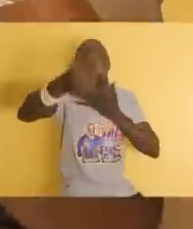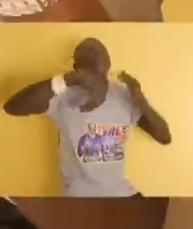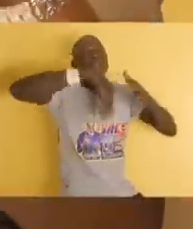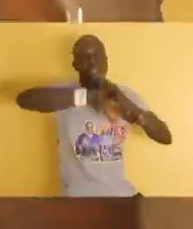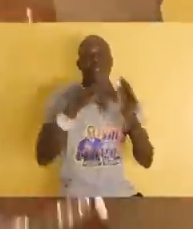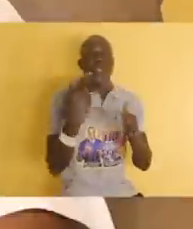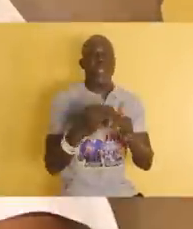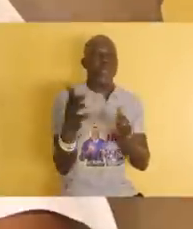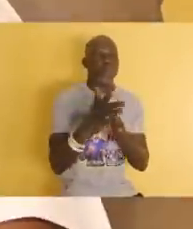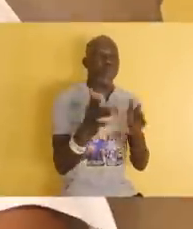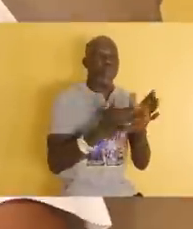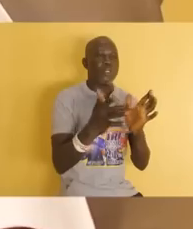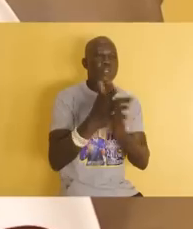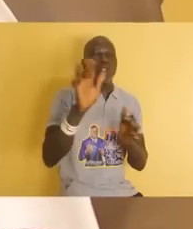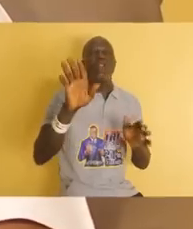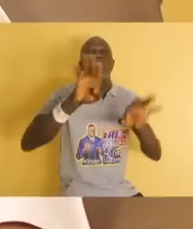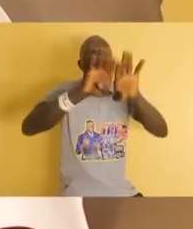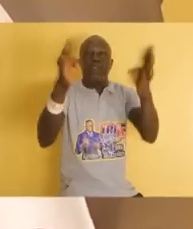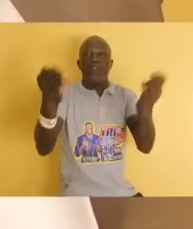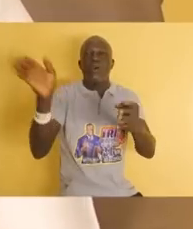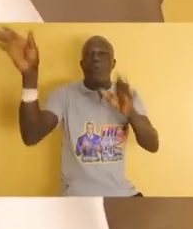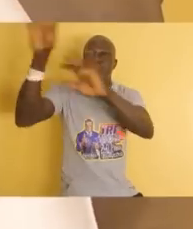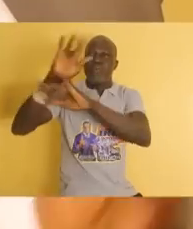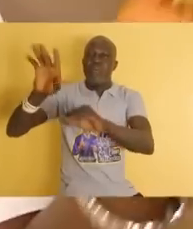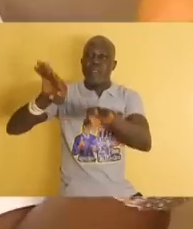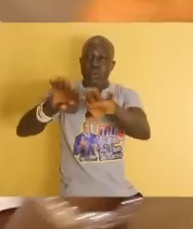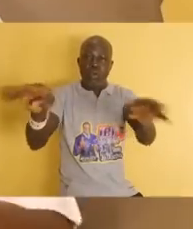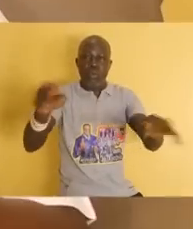the name of Jesus. Let one know. Let Shirone.